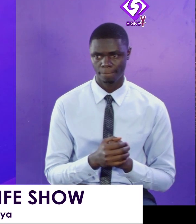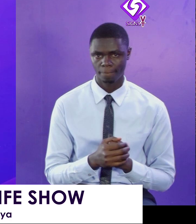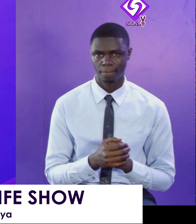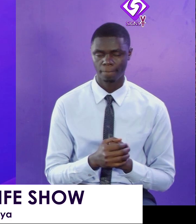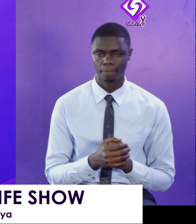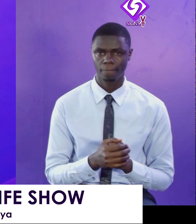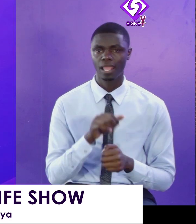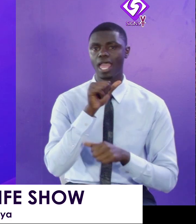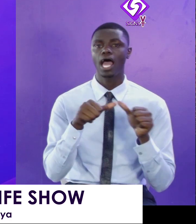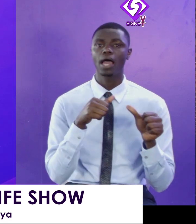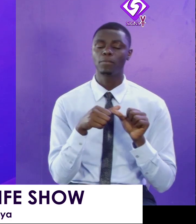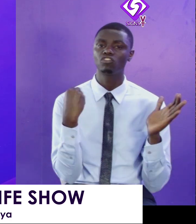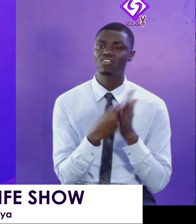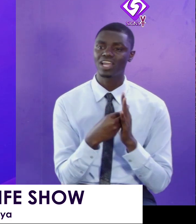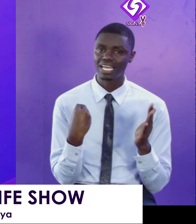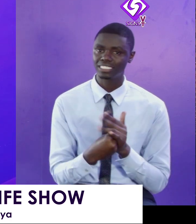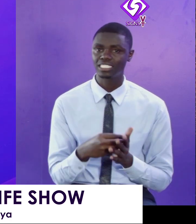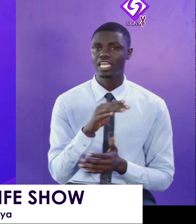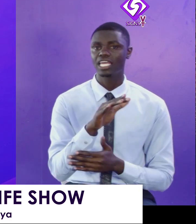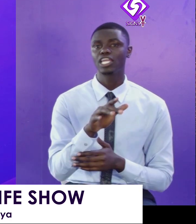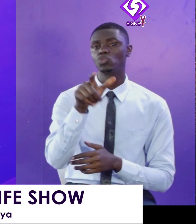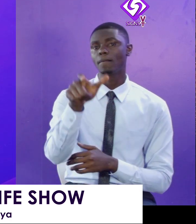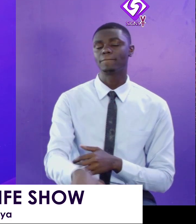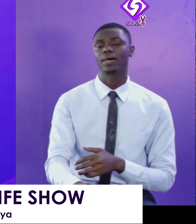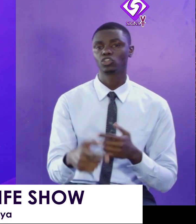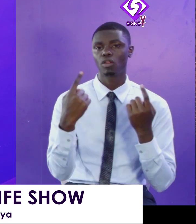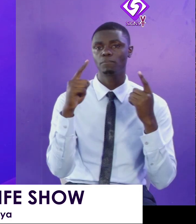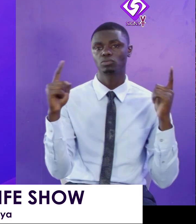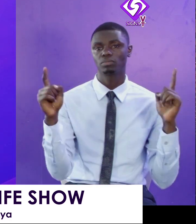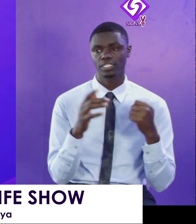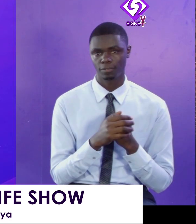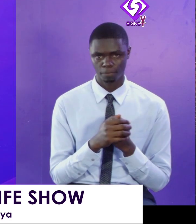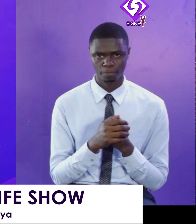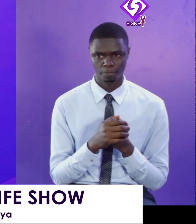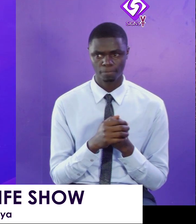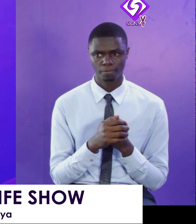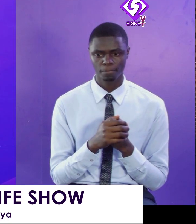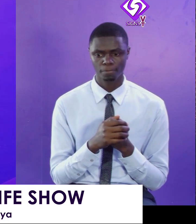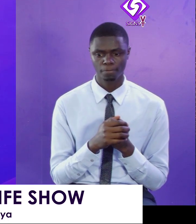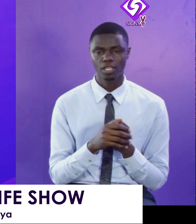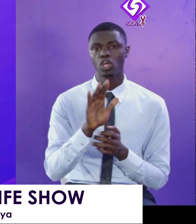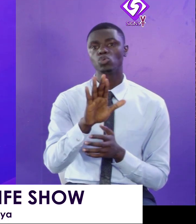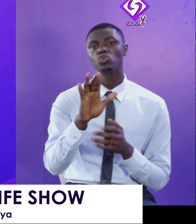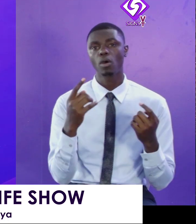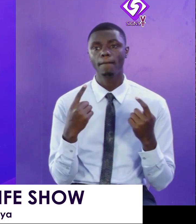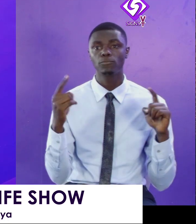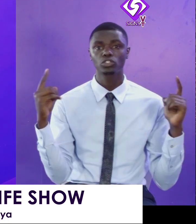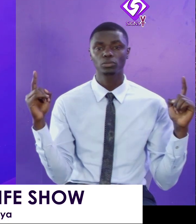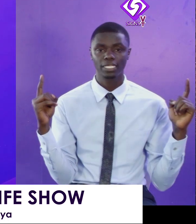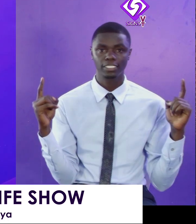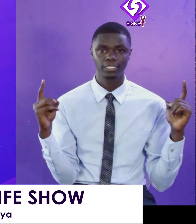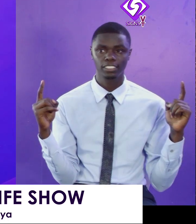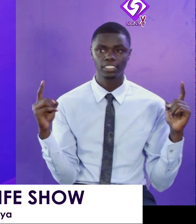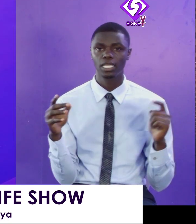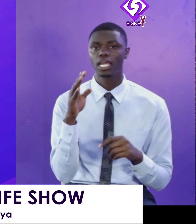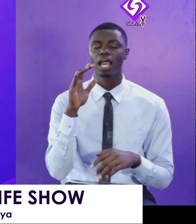about finances and your personal prosperity. The health, your prospered health, being